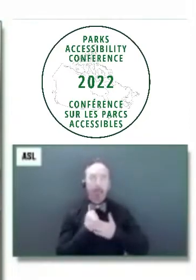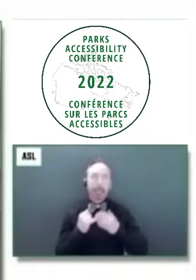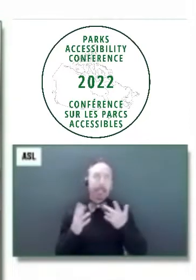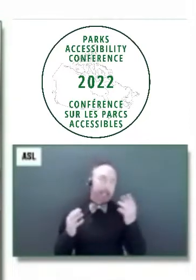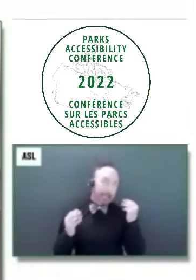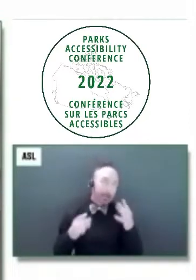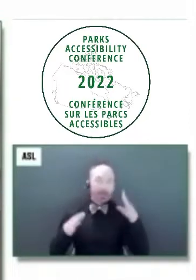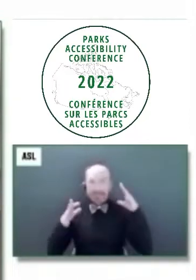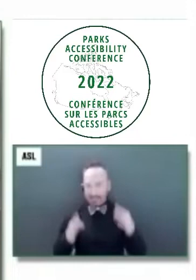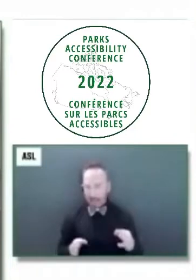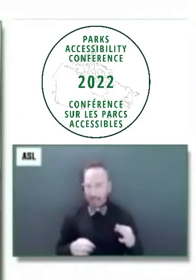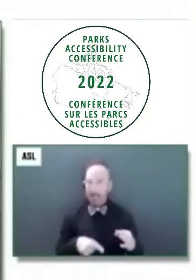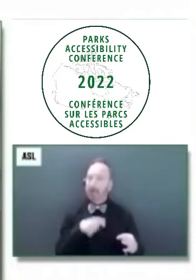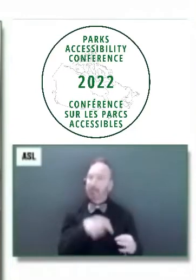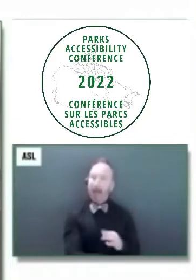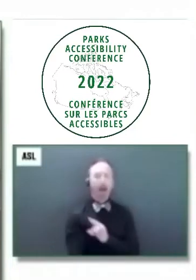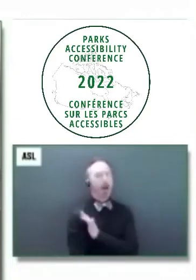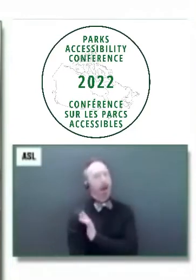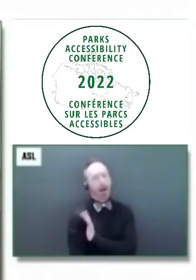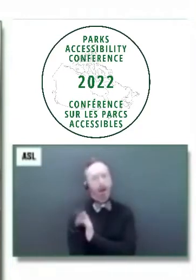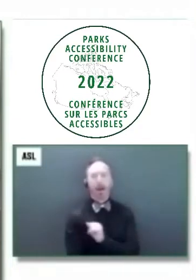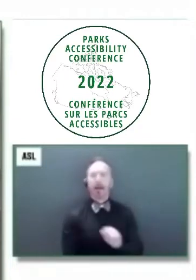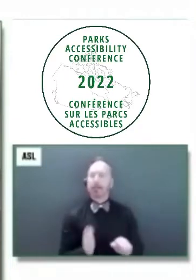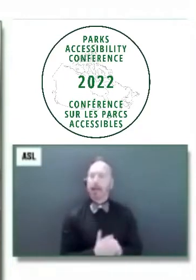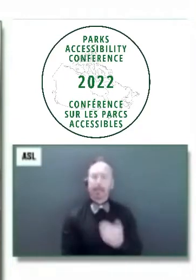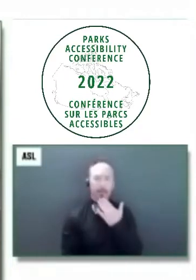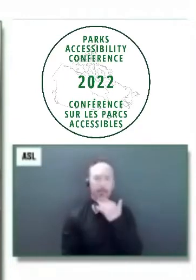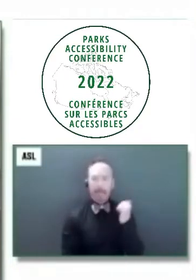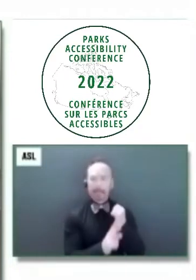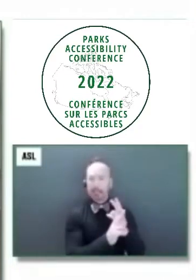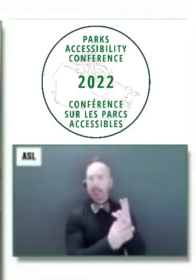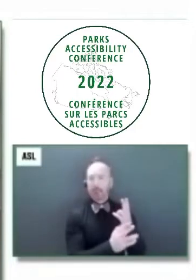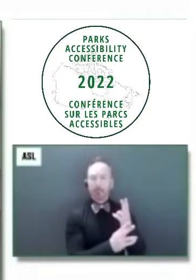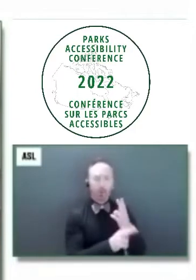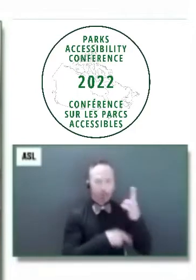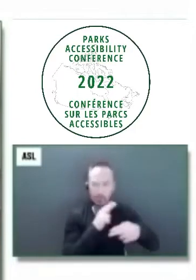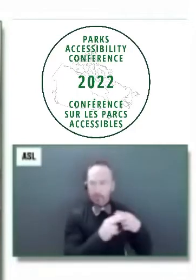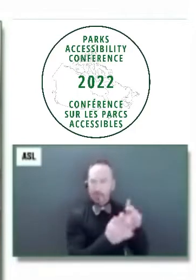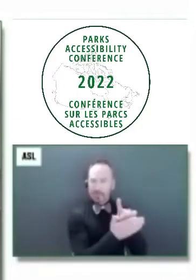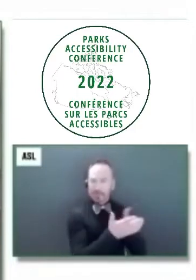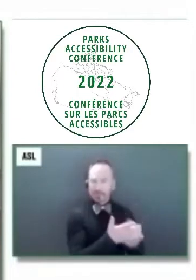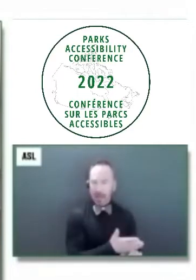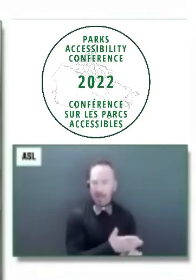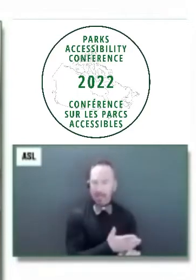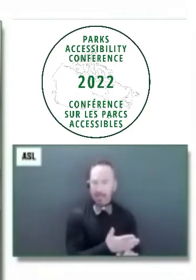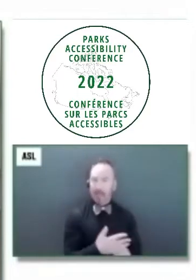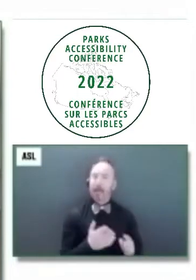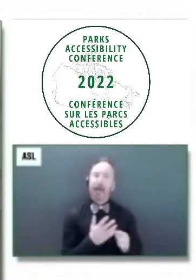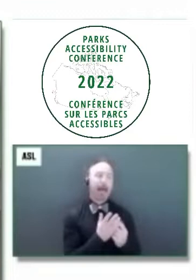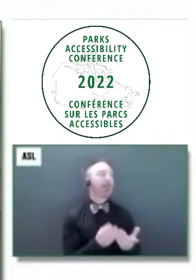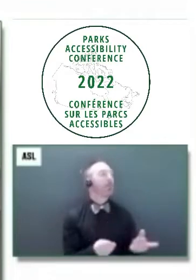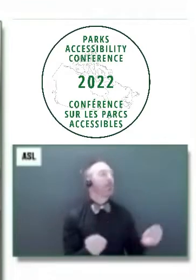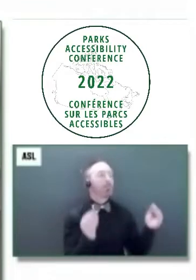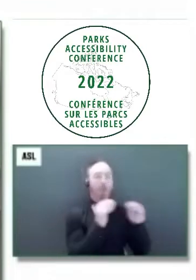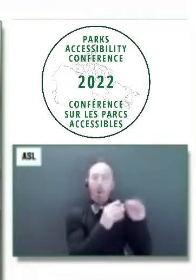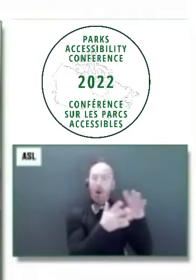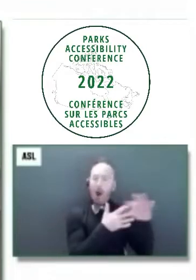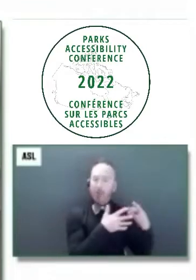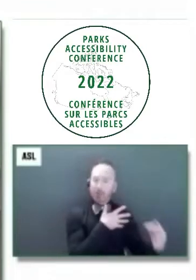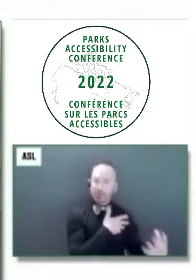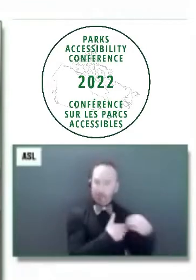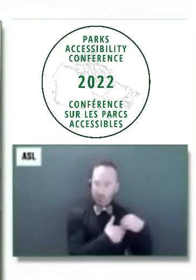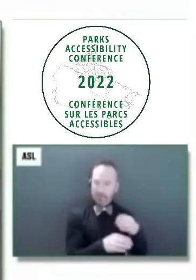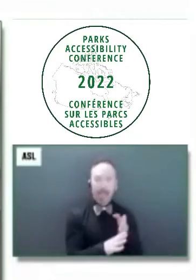universal design as I've ever come across, and had more elements of inclusion than coffee shop number two. Before the pandemic, if I had a